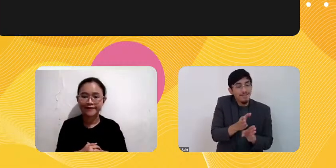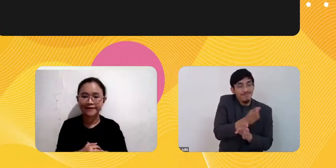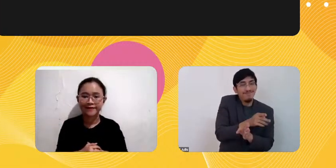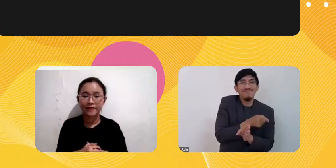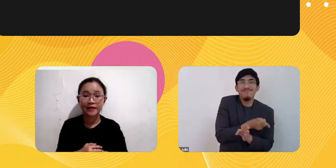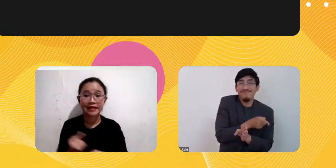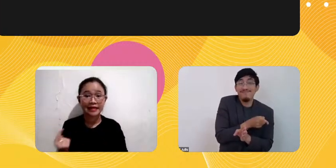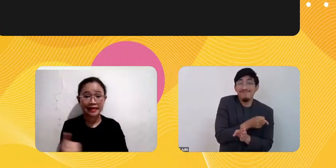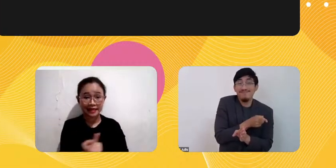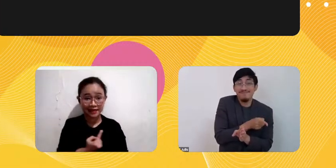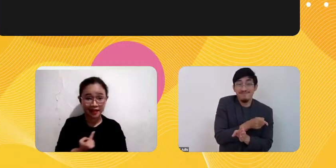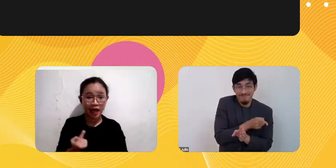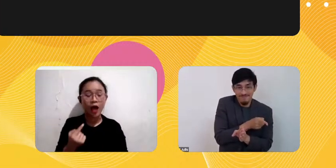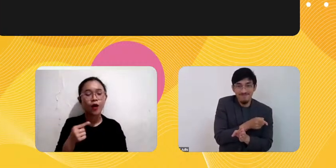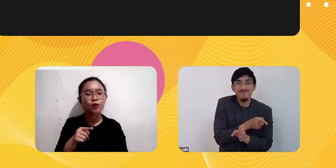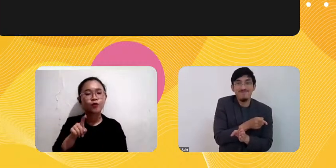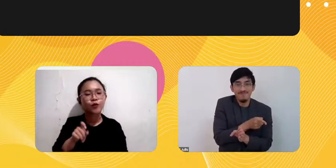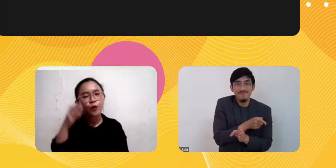really understand